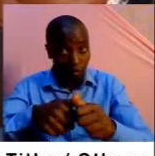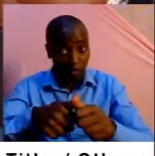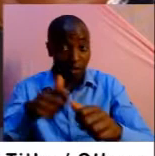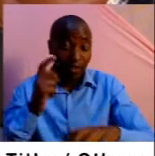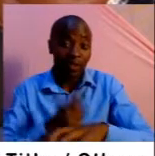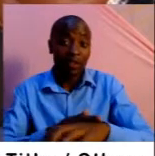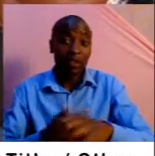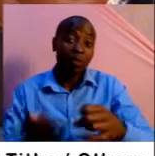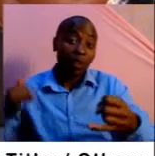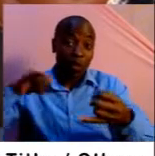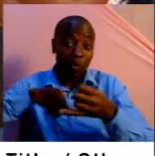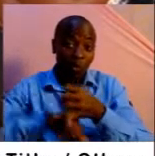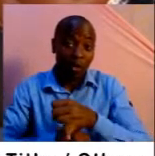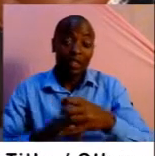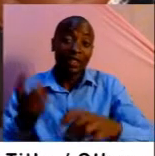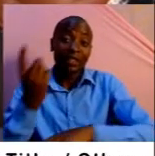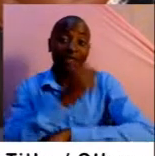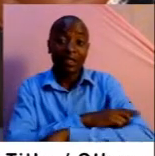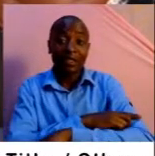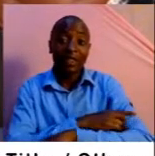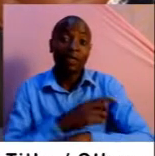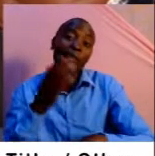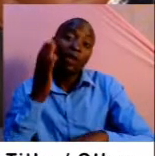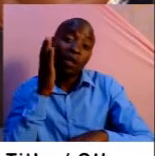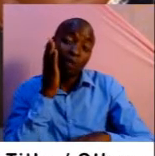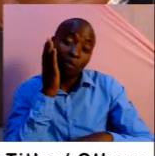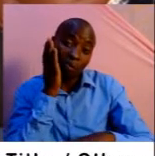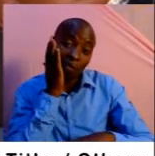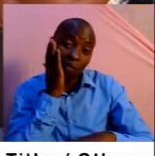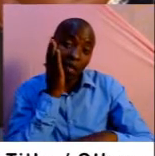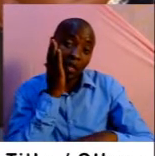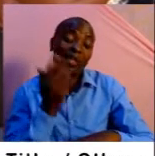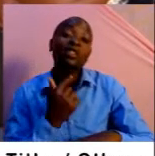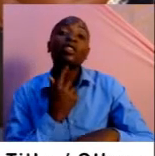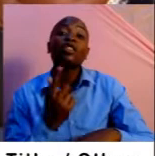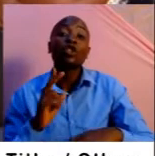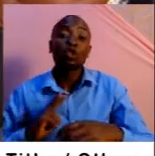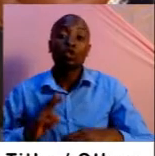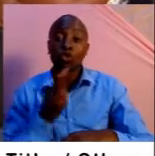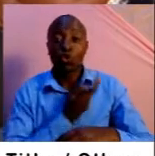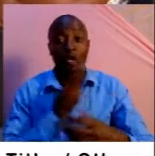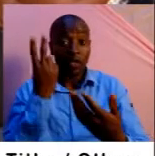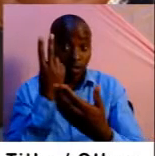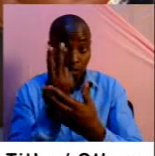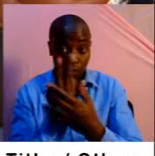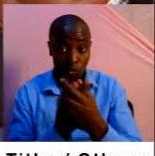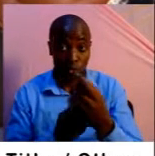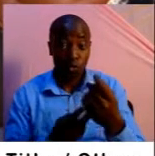my wedding day, my mother-in-law, she told her daughter, or she was telling us both, the